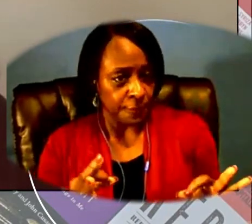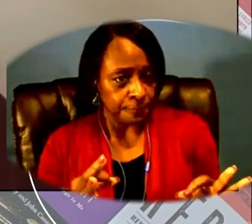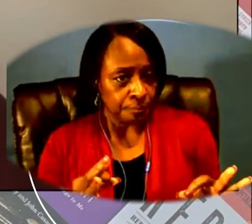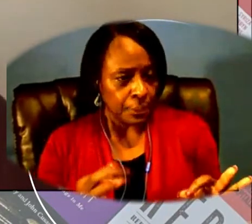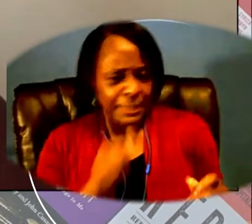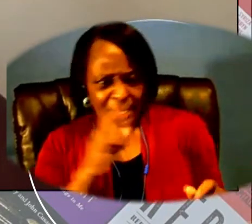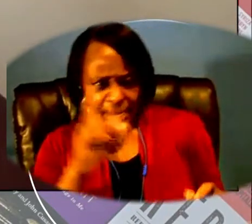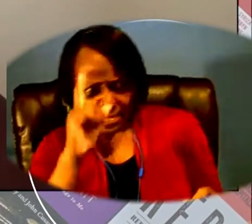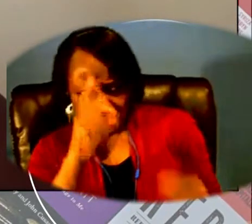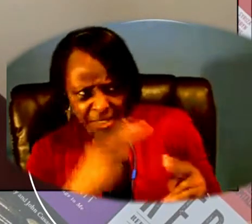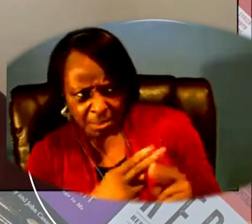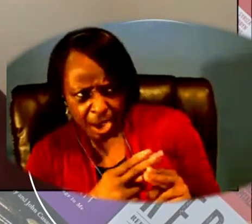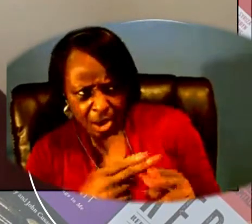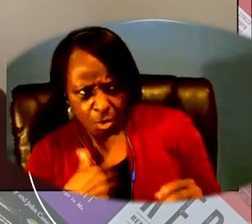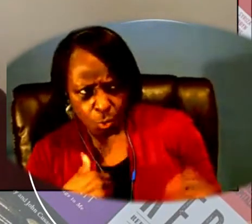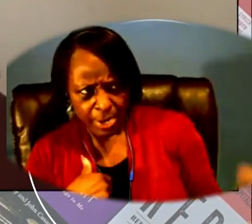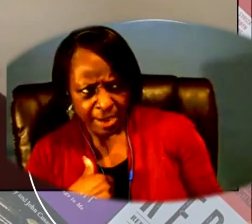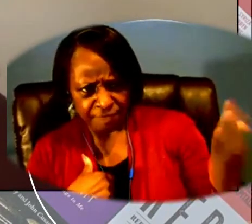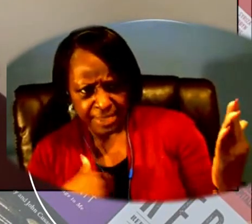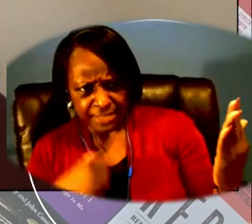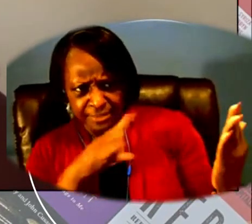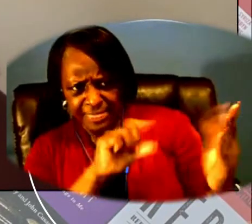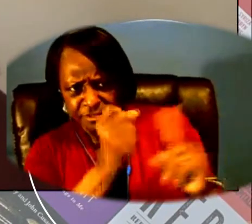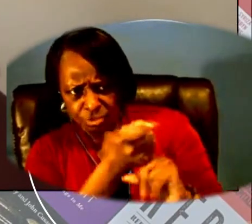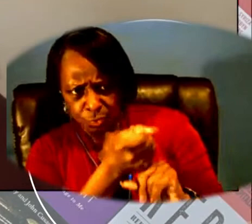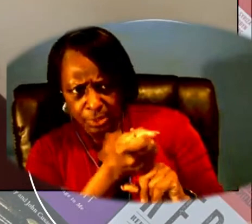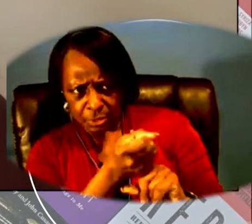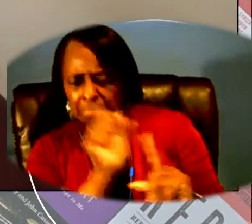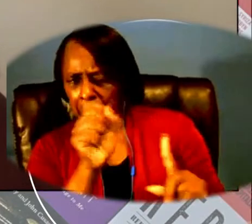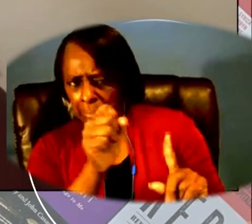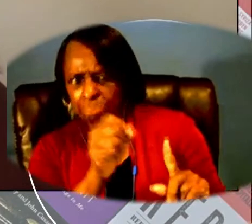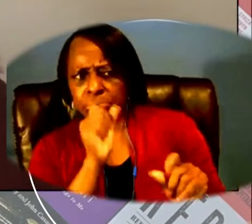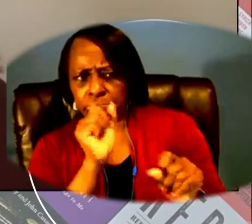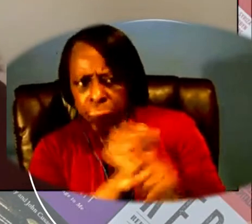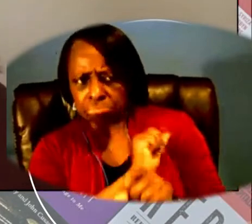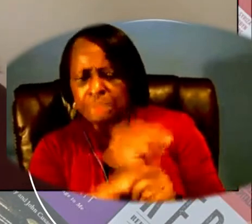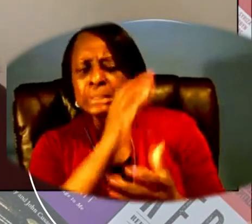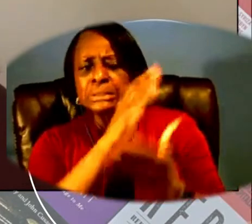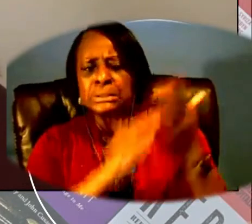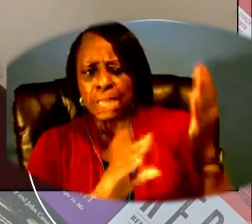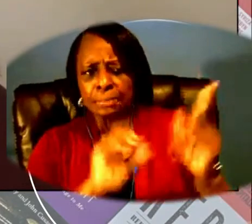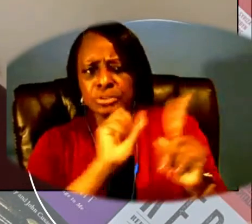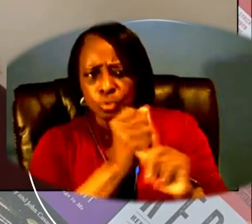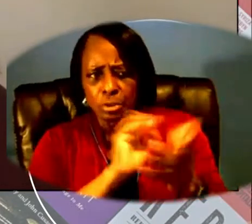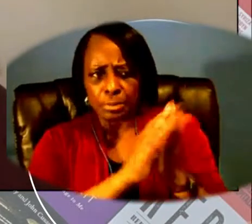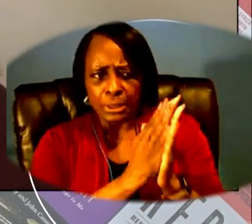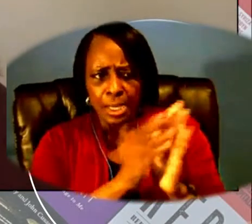am I walking into? Yes, there are situations that turn violent very